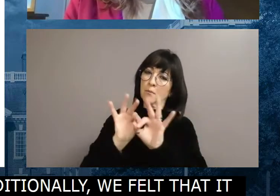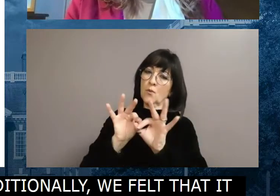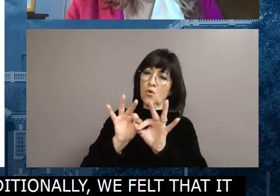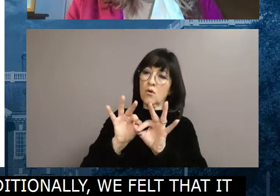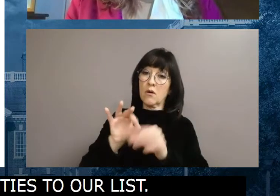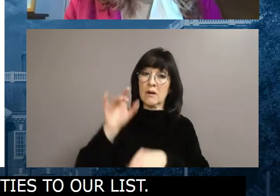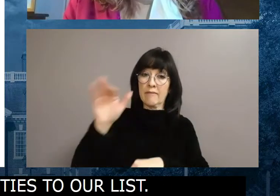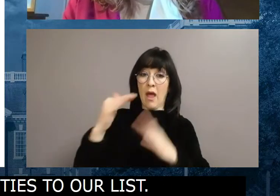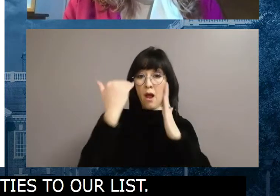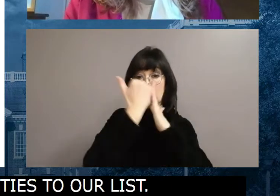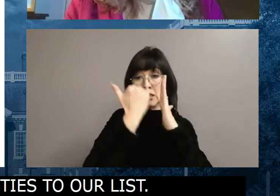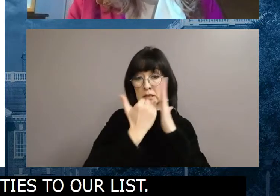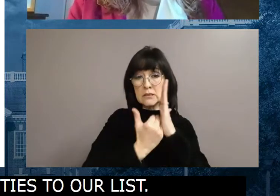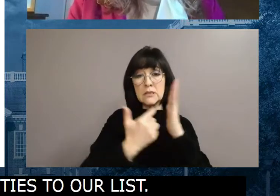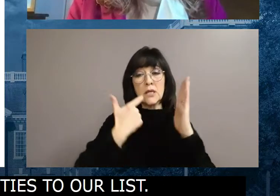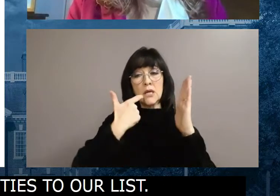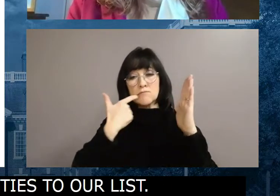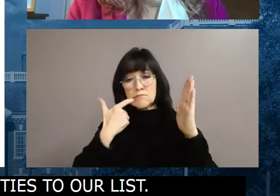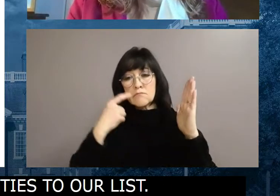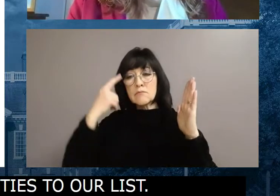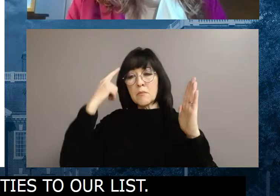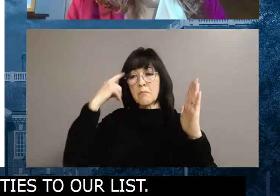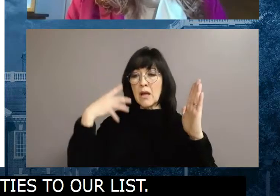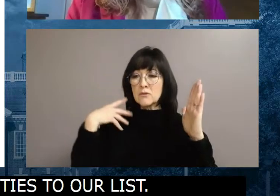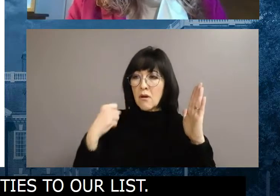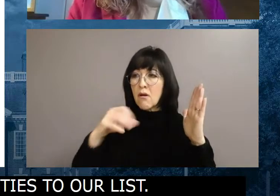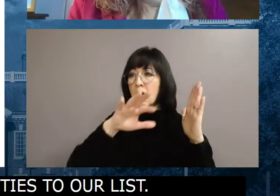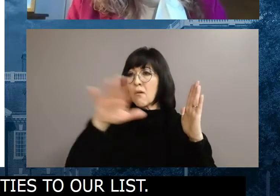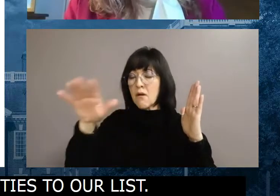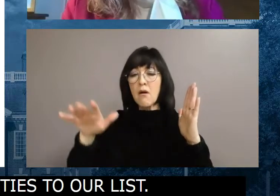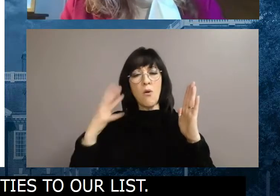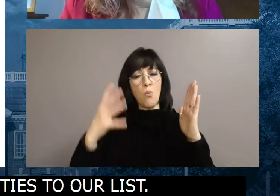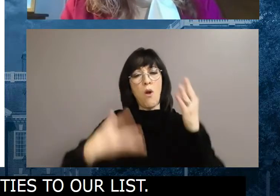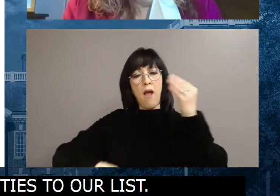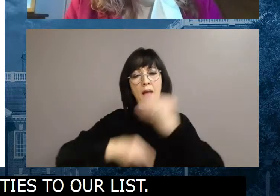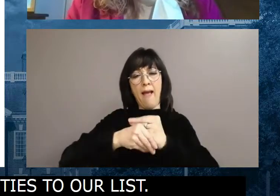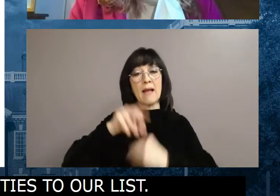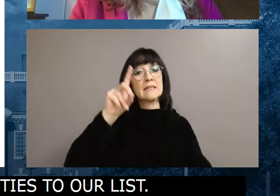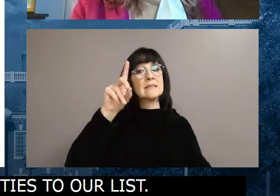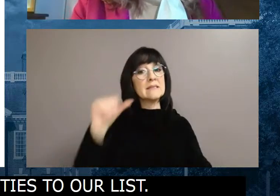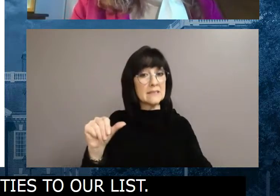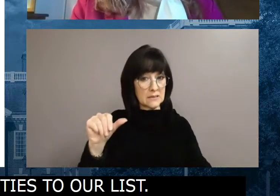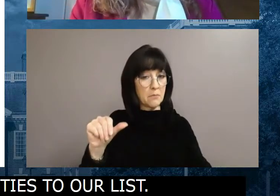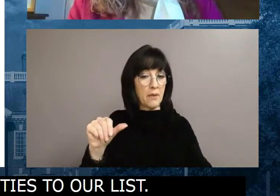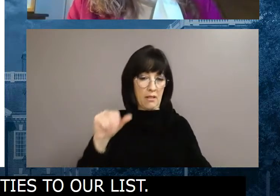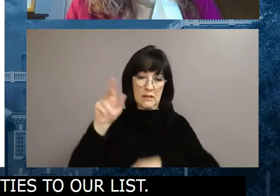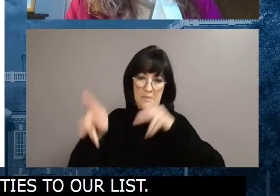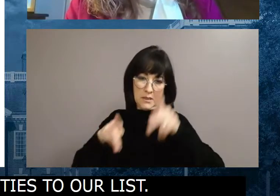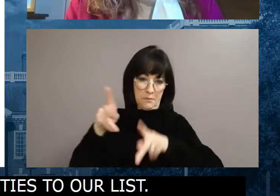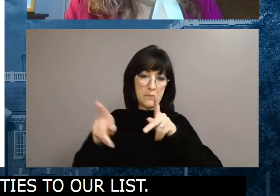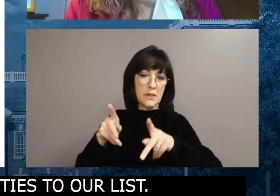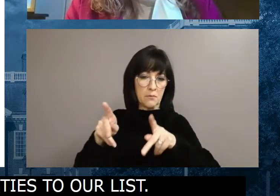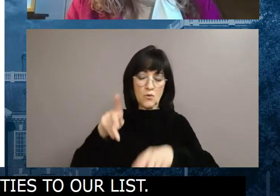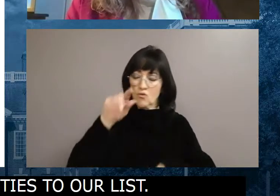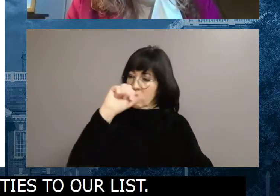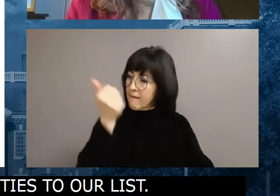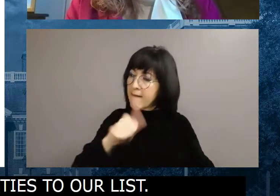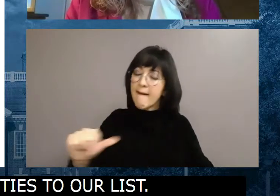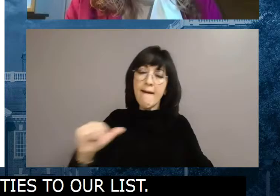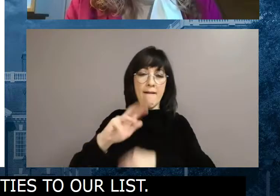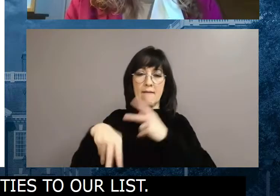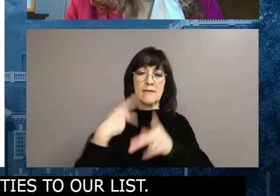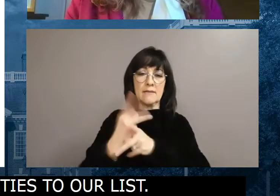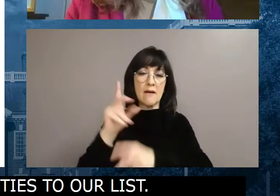disabilities, as well as mental health disabilities and physical disabilities are on our list as well.